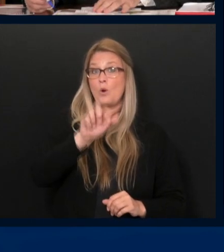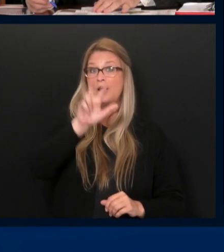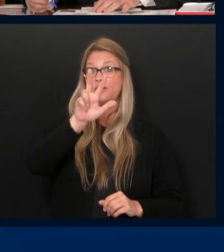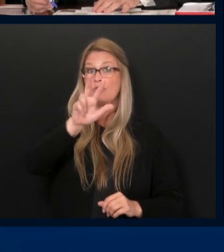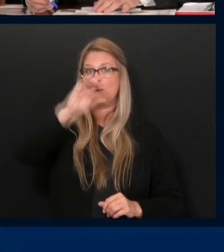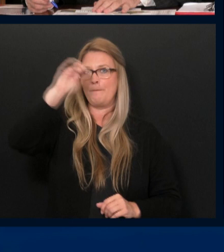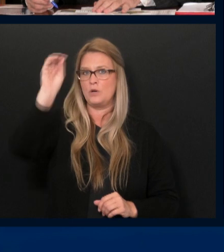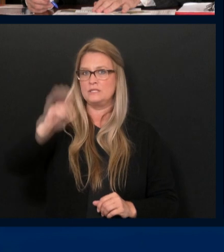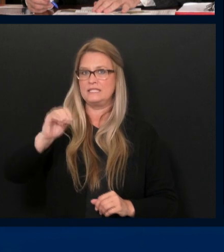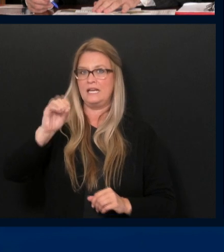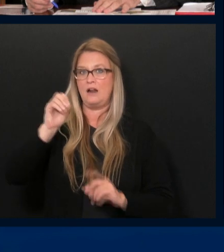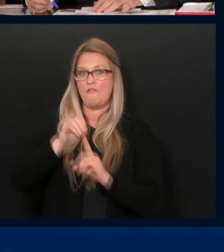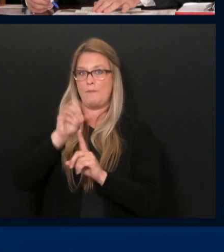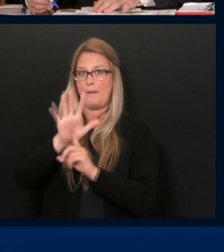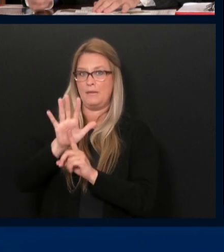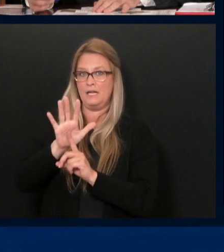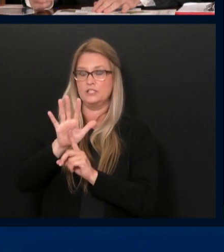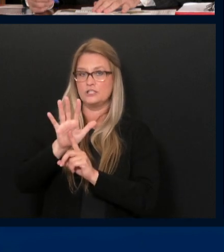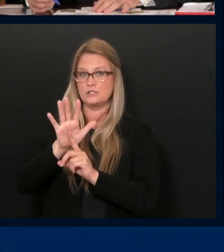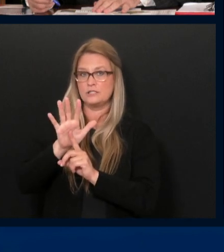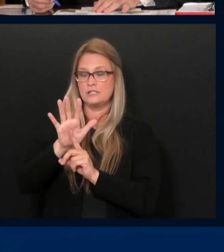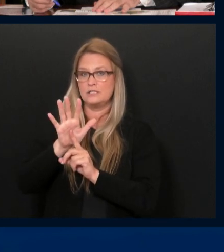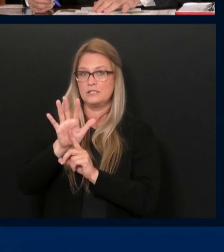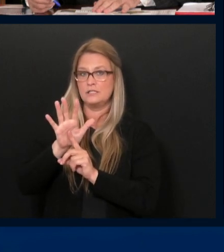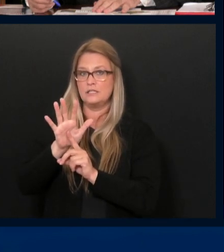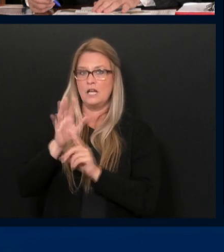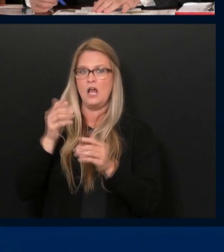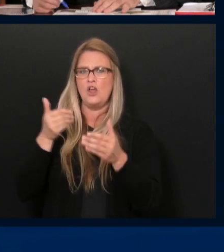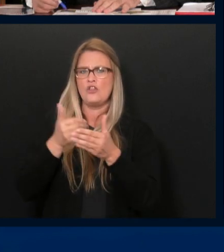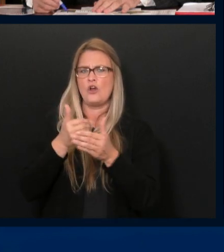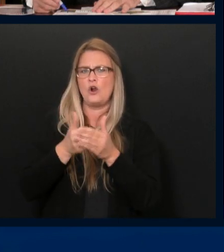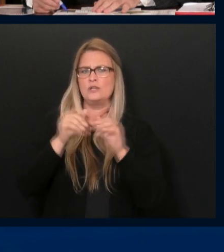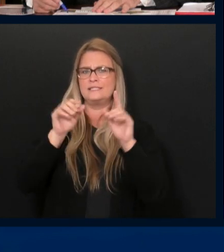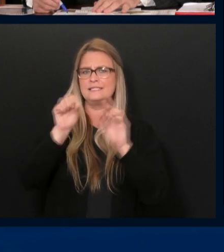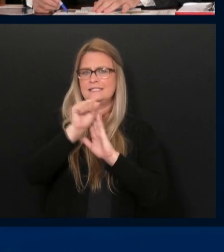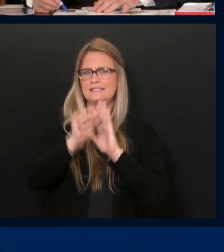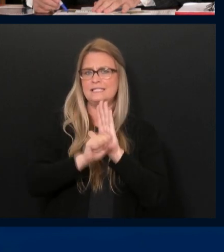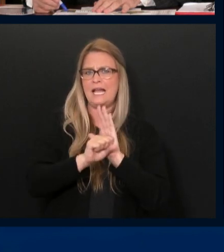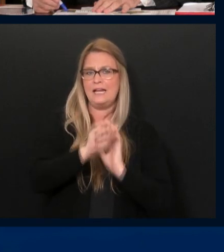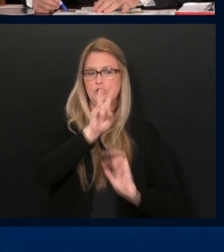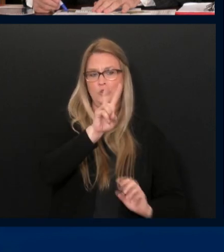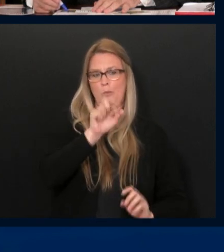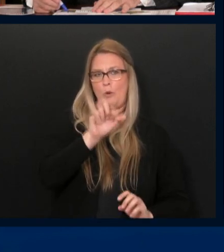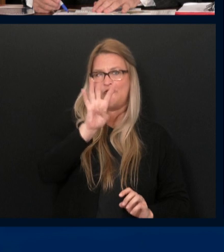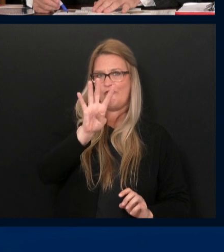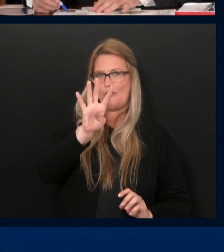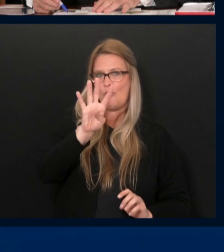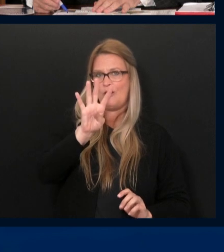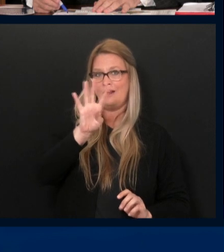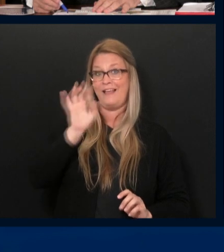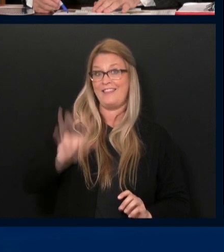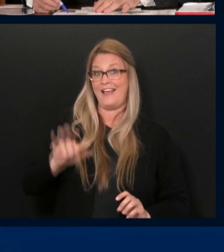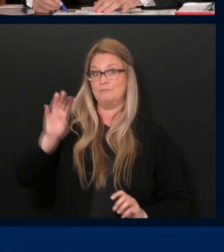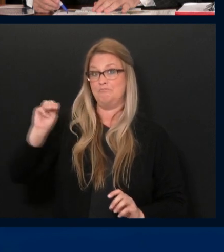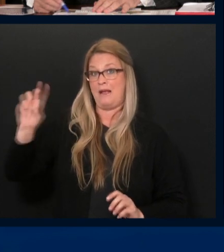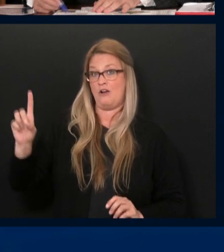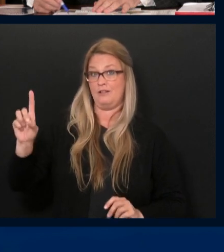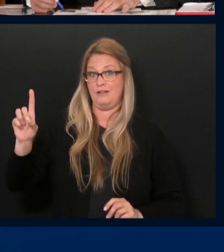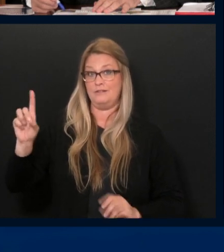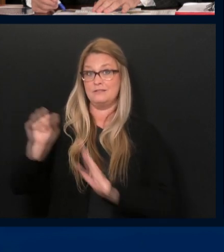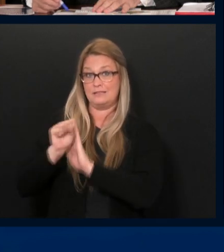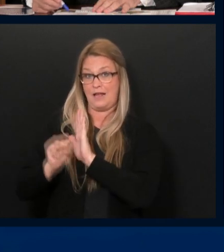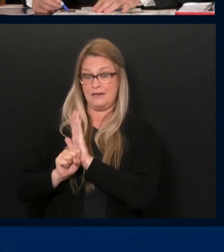3.3% of our population. The closest state to us is 2.4, and that's Maryland. You